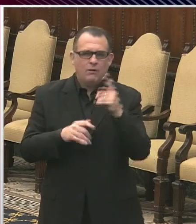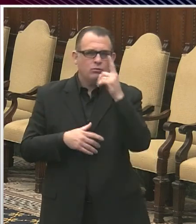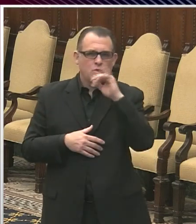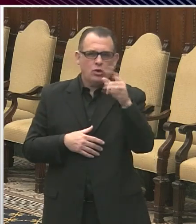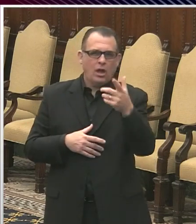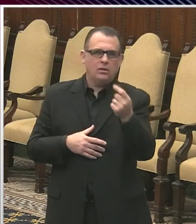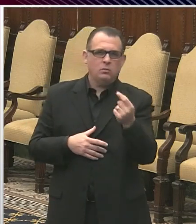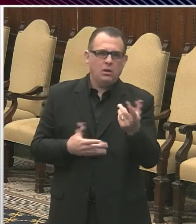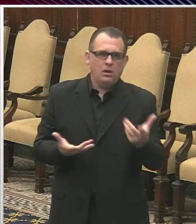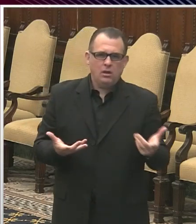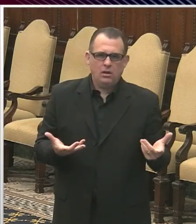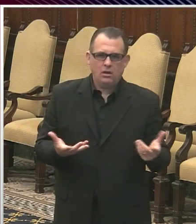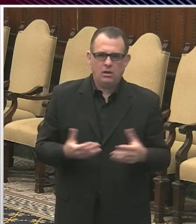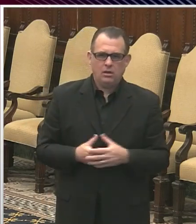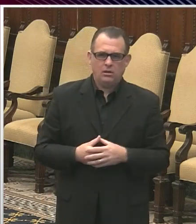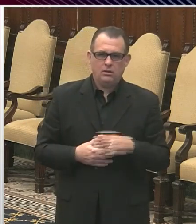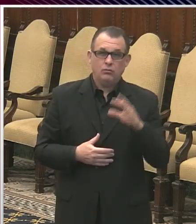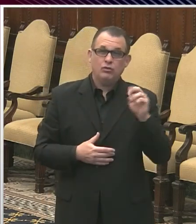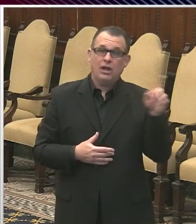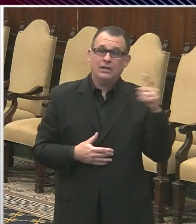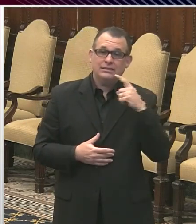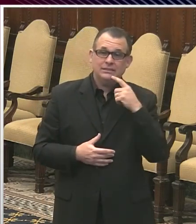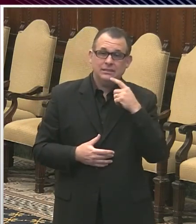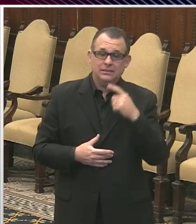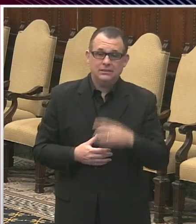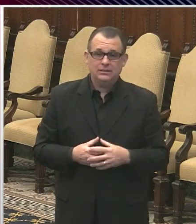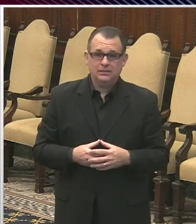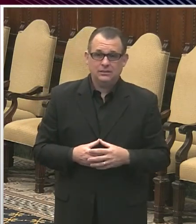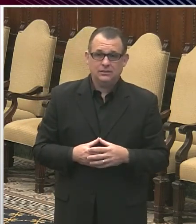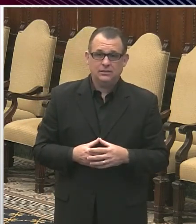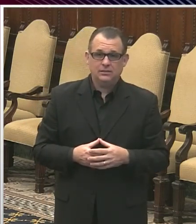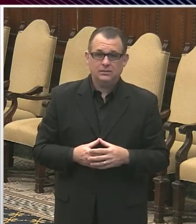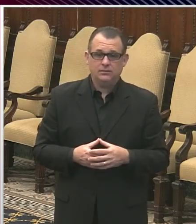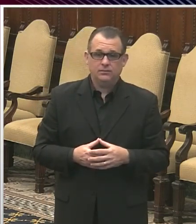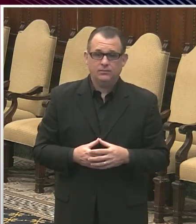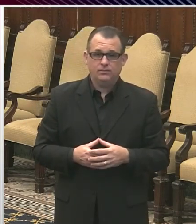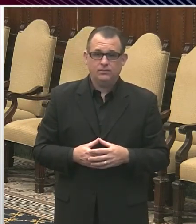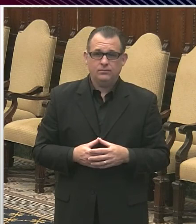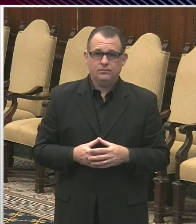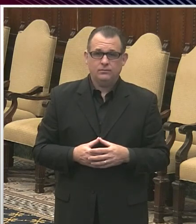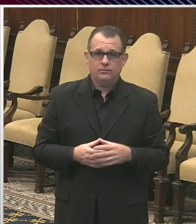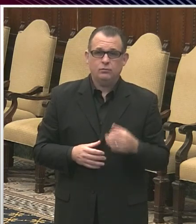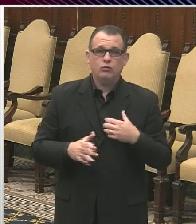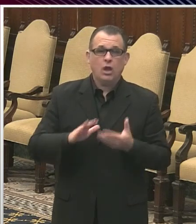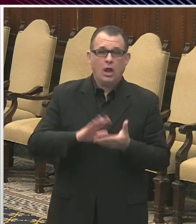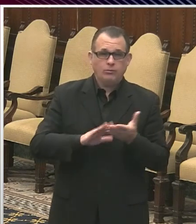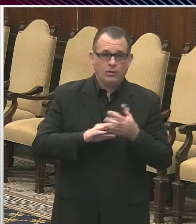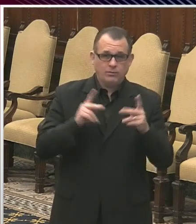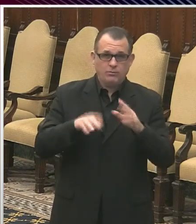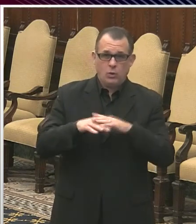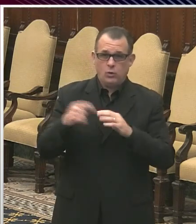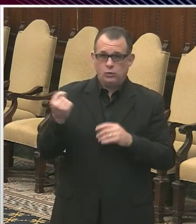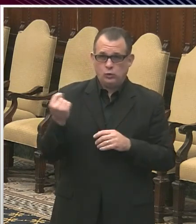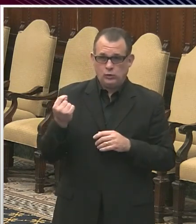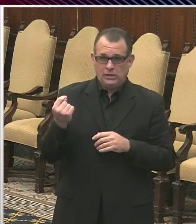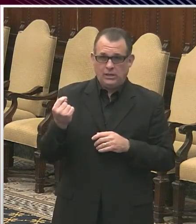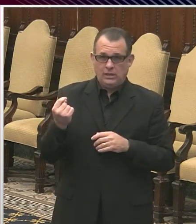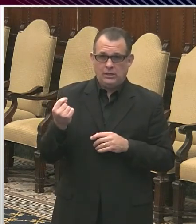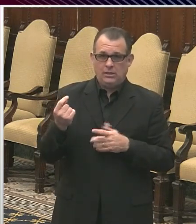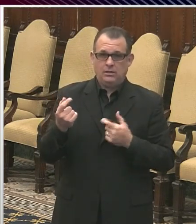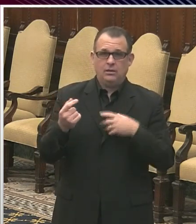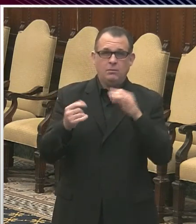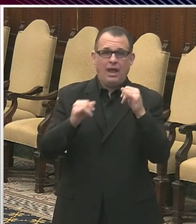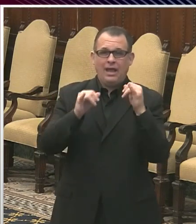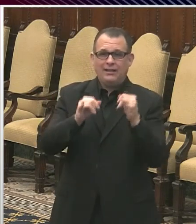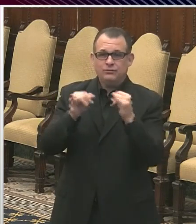The plan is to continue operations on Tuesday, and individuals will be relocated